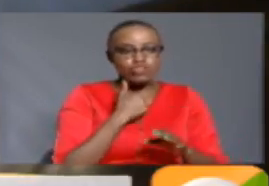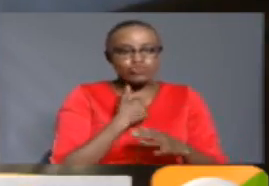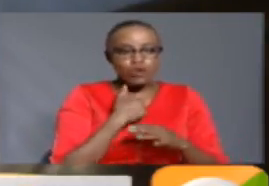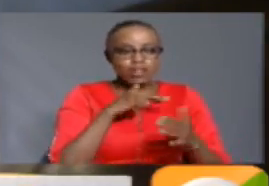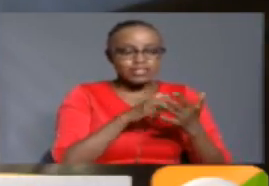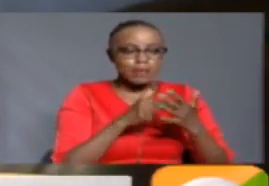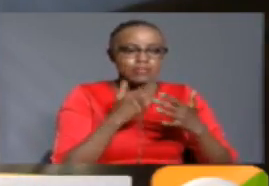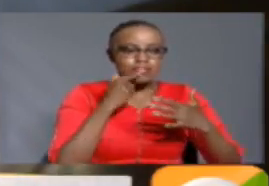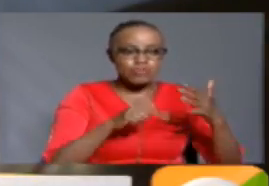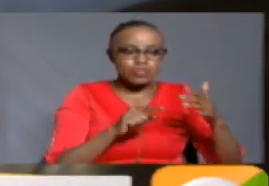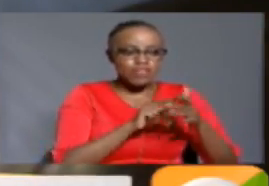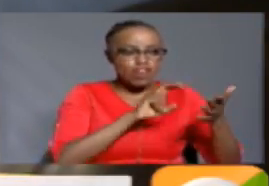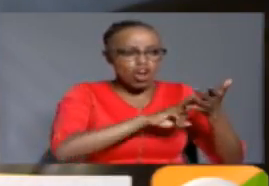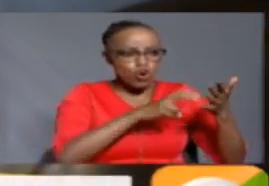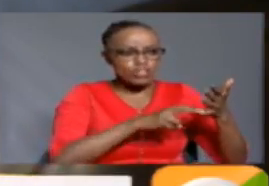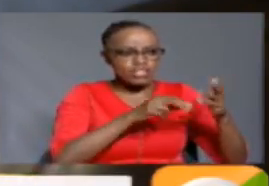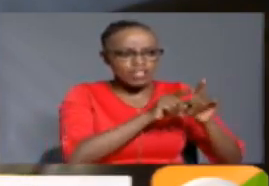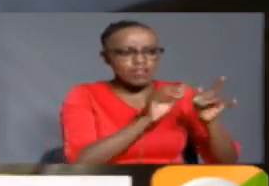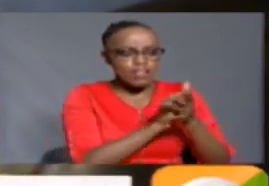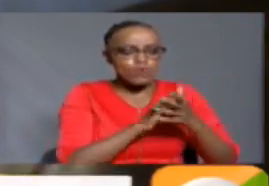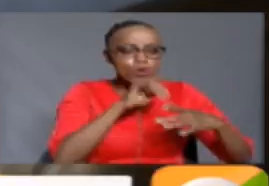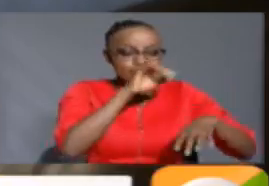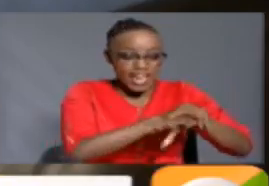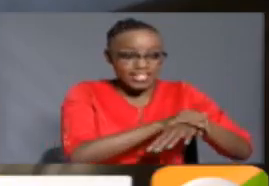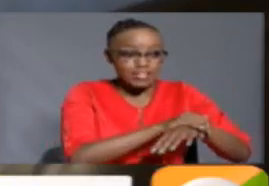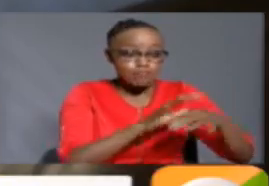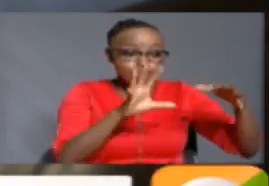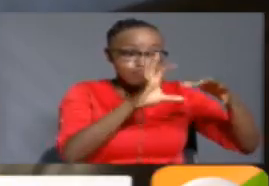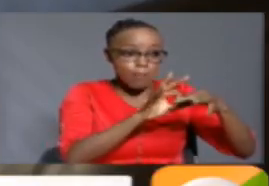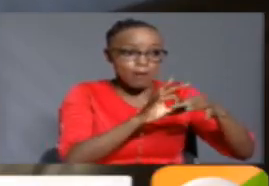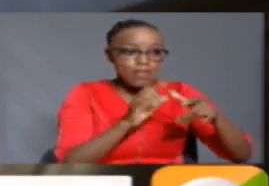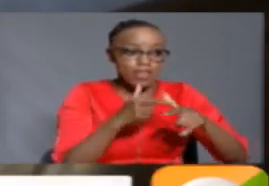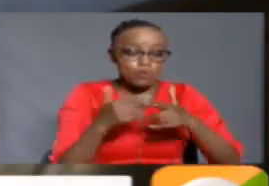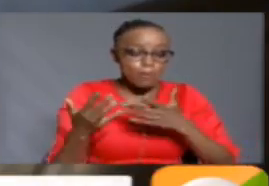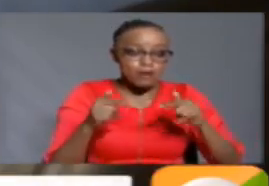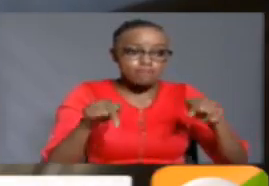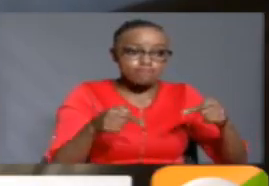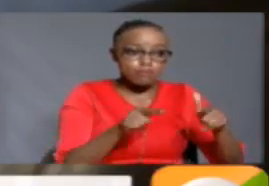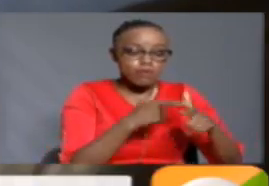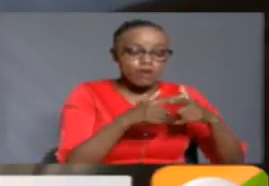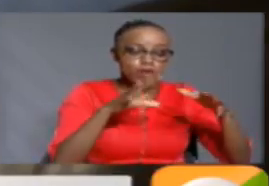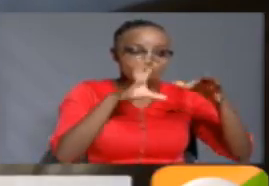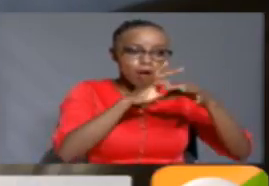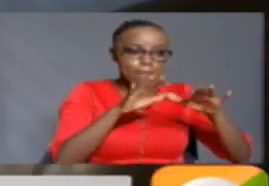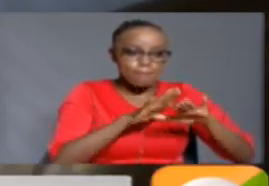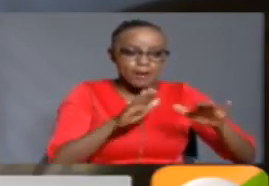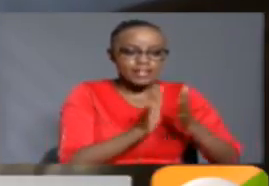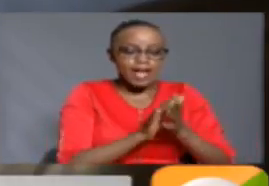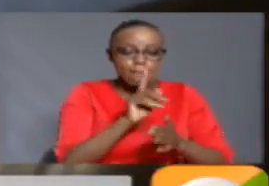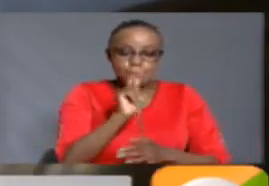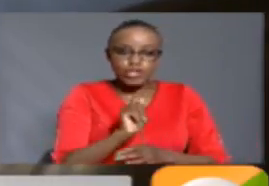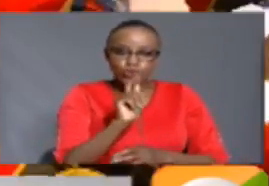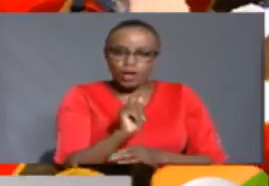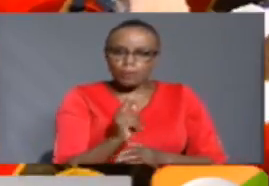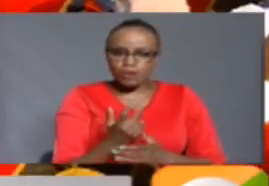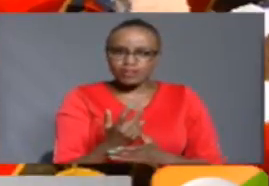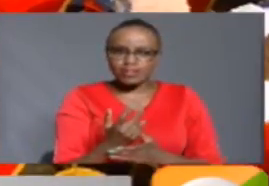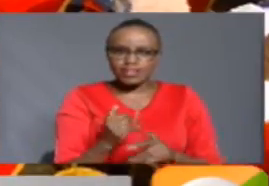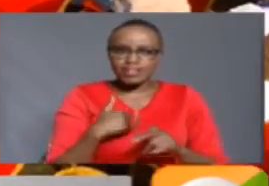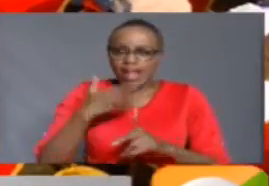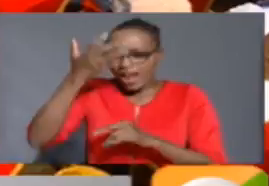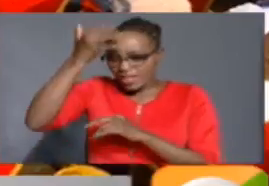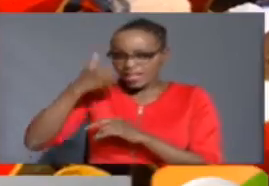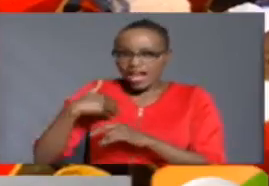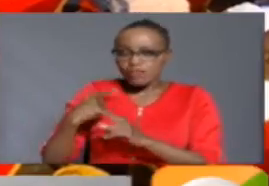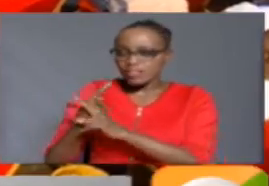these employees on contract, we will immediately recruit them and we will immediately bring a dispute, absorb them in permanent and pensionable. All right, hold that thought. But we have nurses from